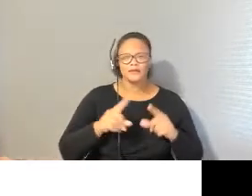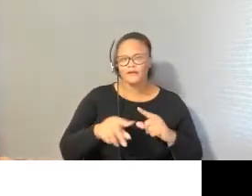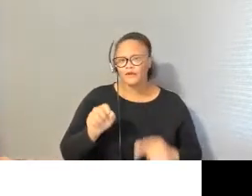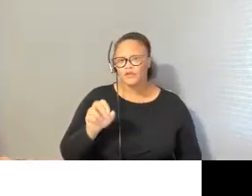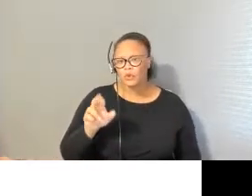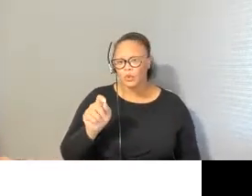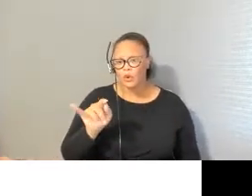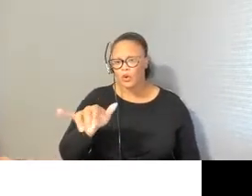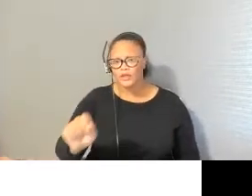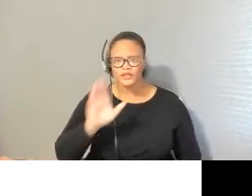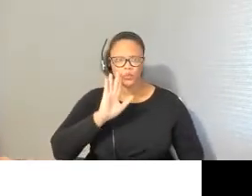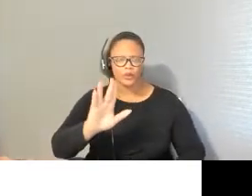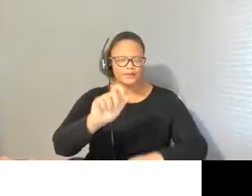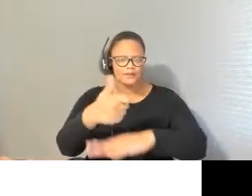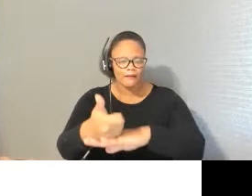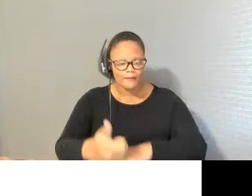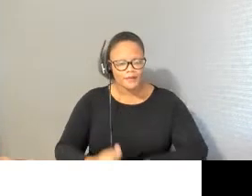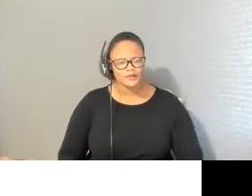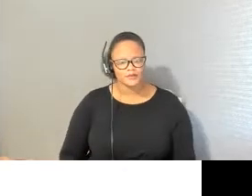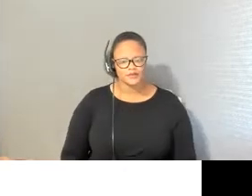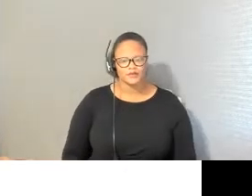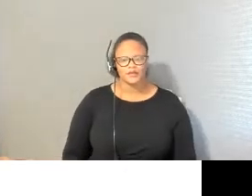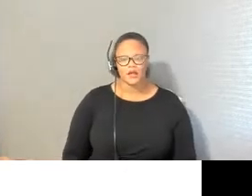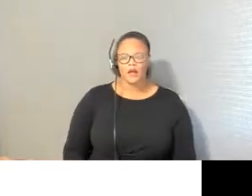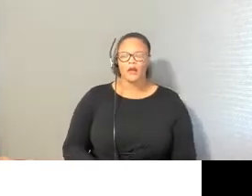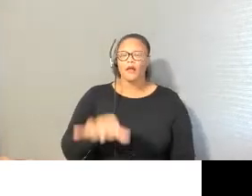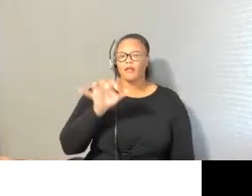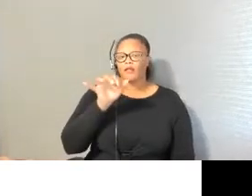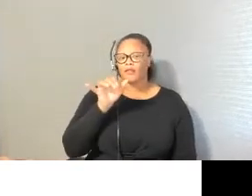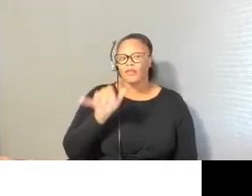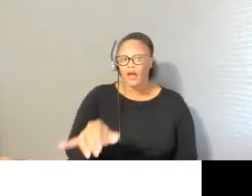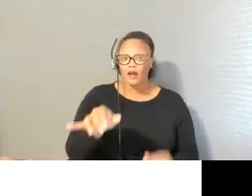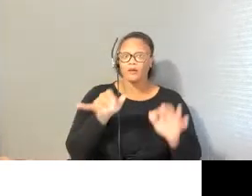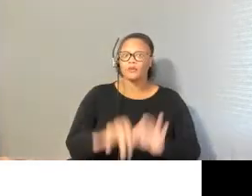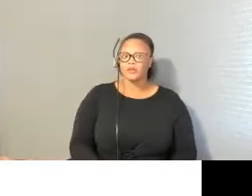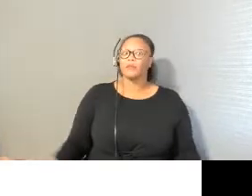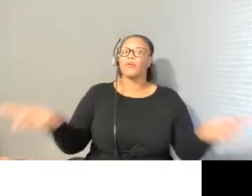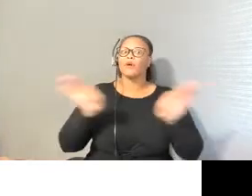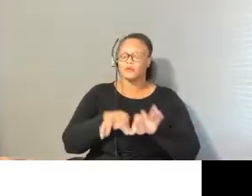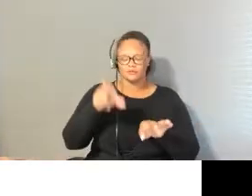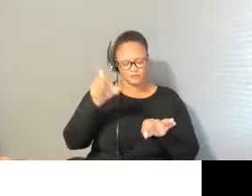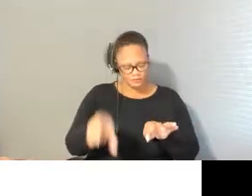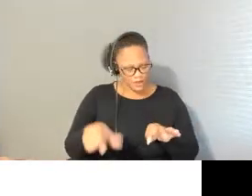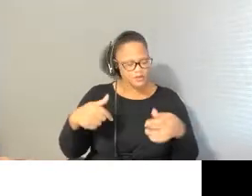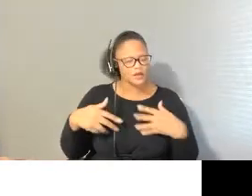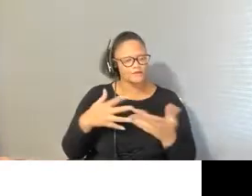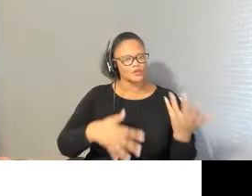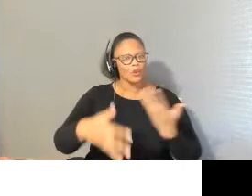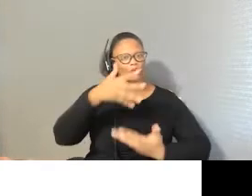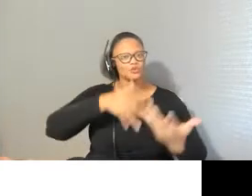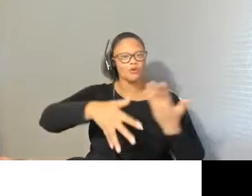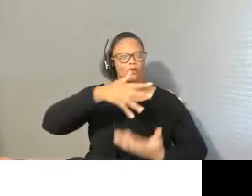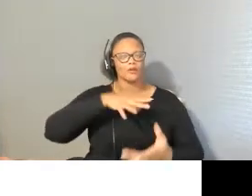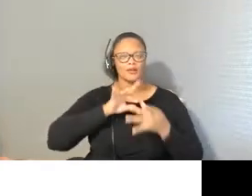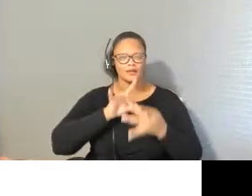were established, okay? That was important because we had to have those social connections. we had to